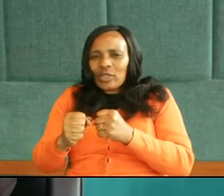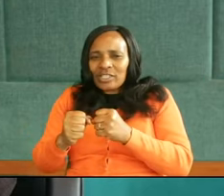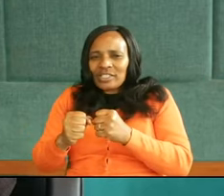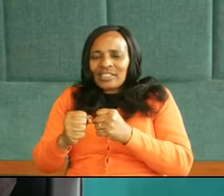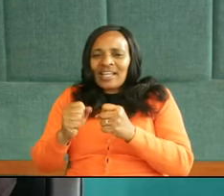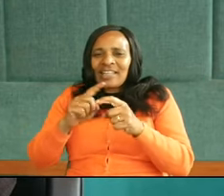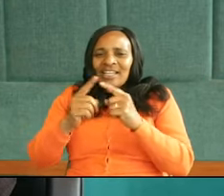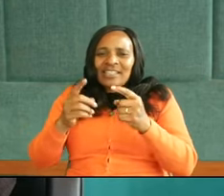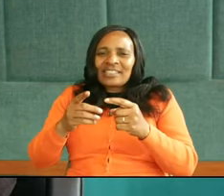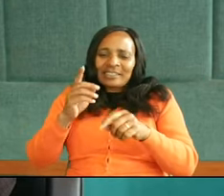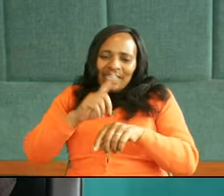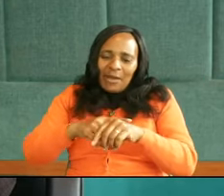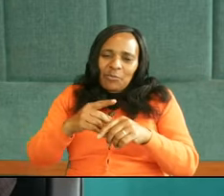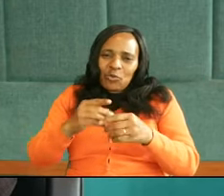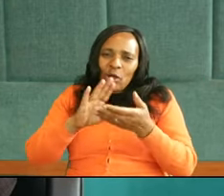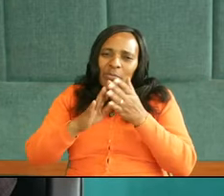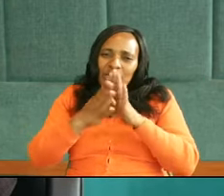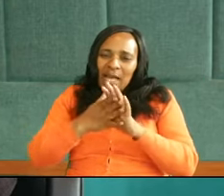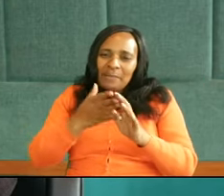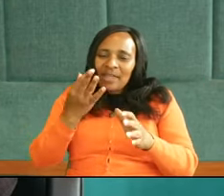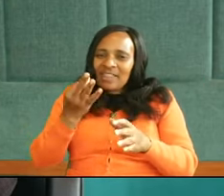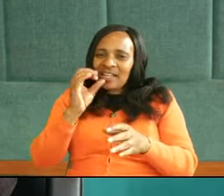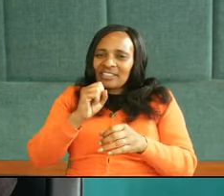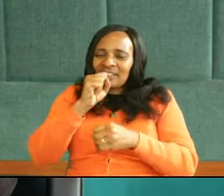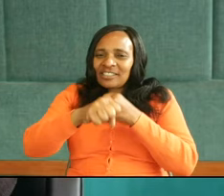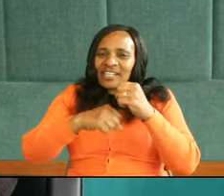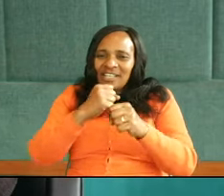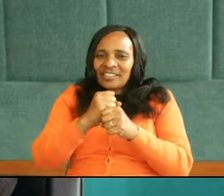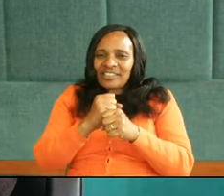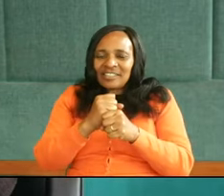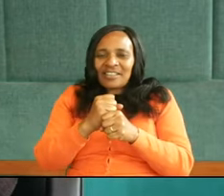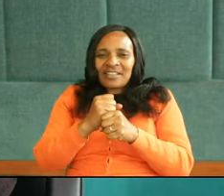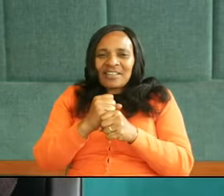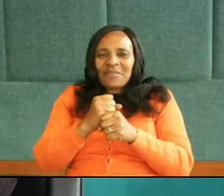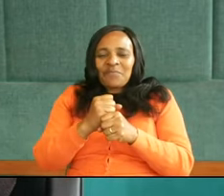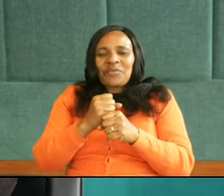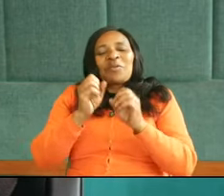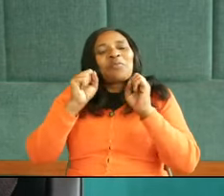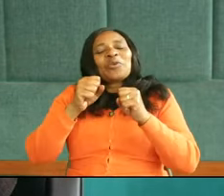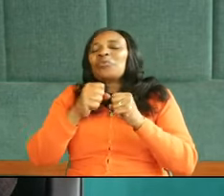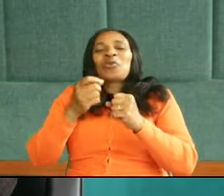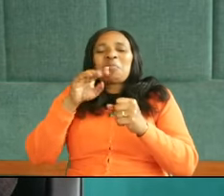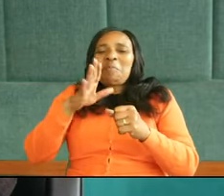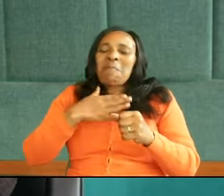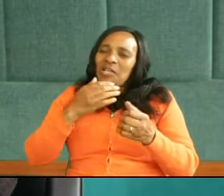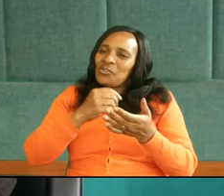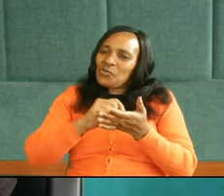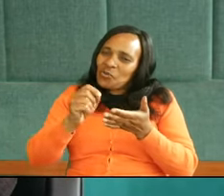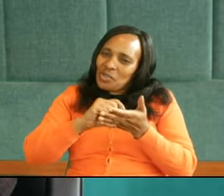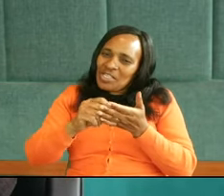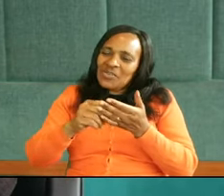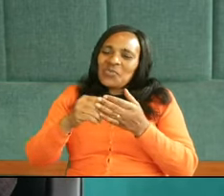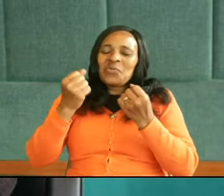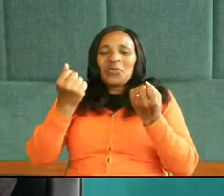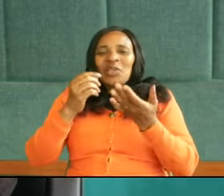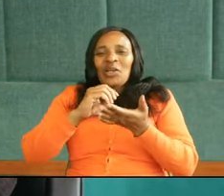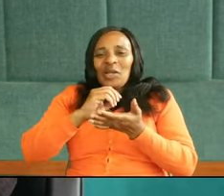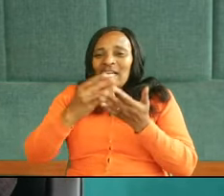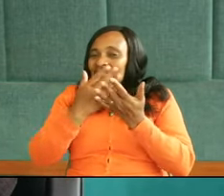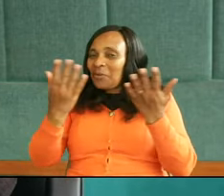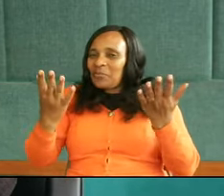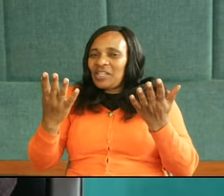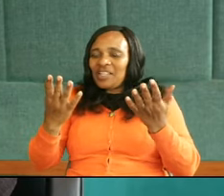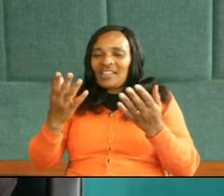it gives you when you're 30 years old. My now, children will ride the bike. It's your kids who are going to ride it anyway, right? Now, just